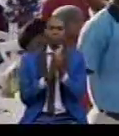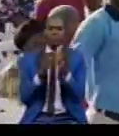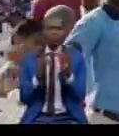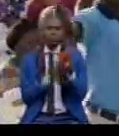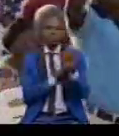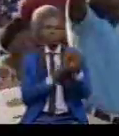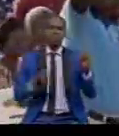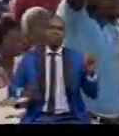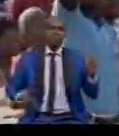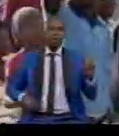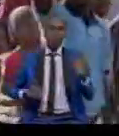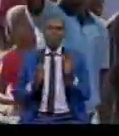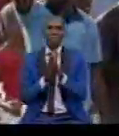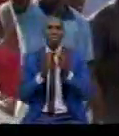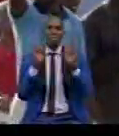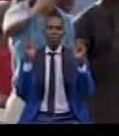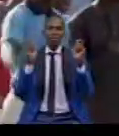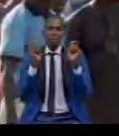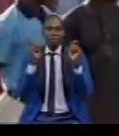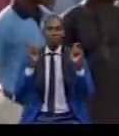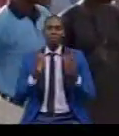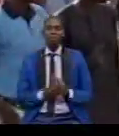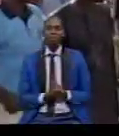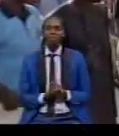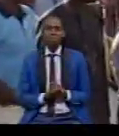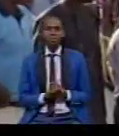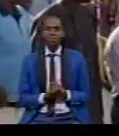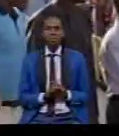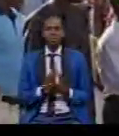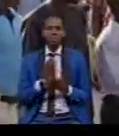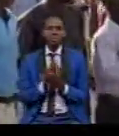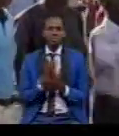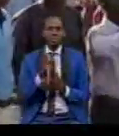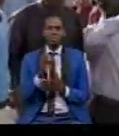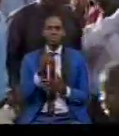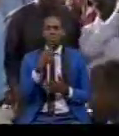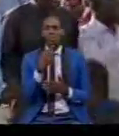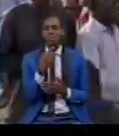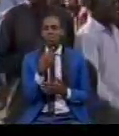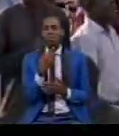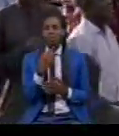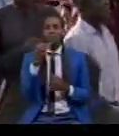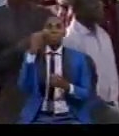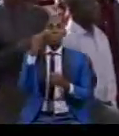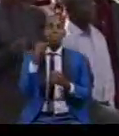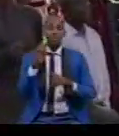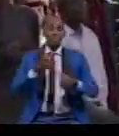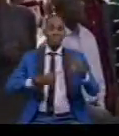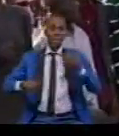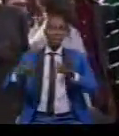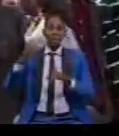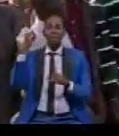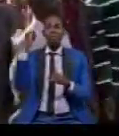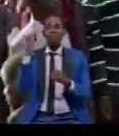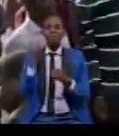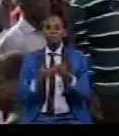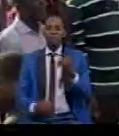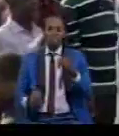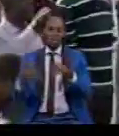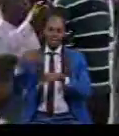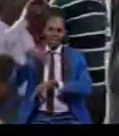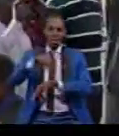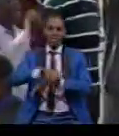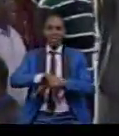Lord. And you're not just behaving hypocritically. Somebody say final night. Like the final green night. Snake. I can hear you. Final